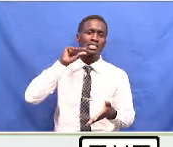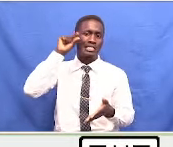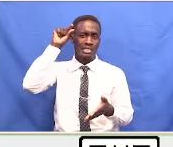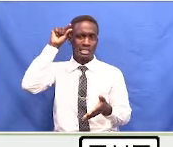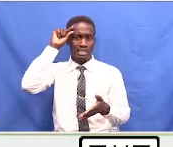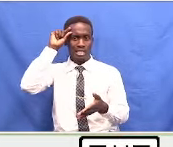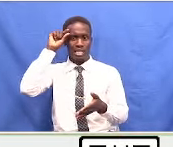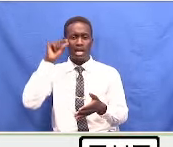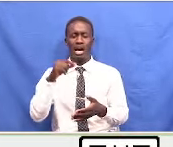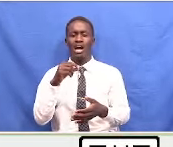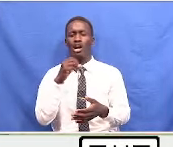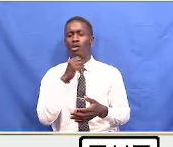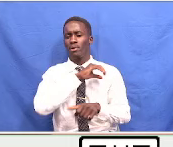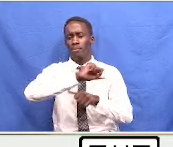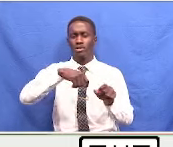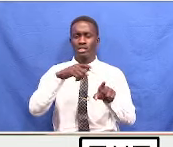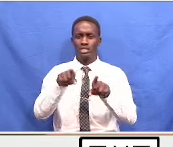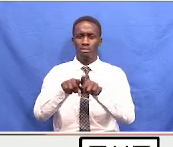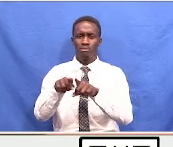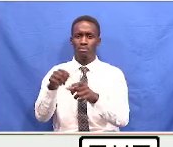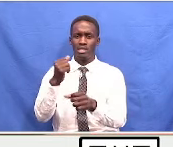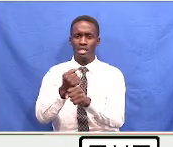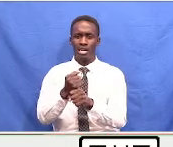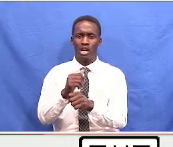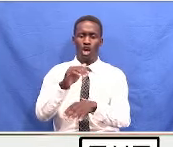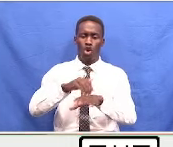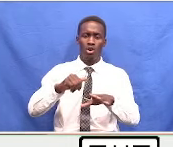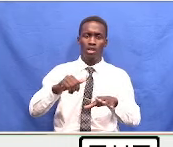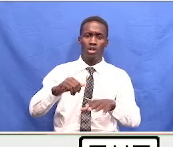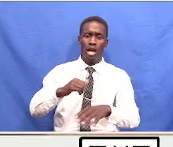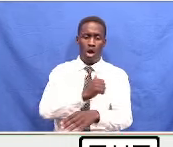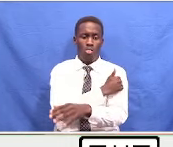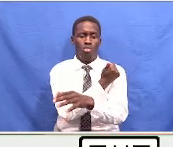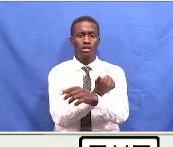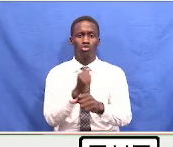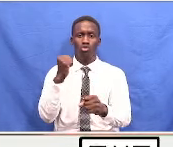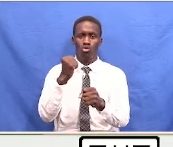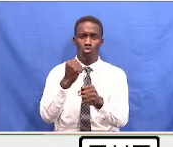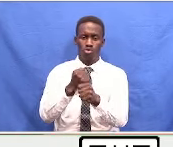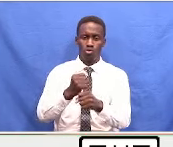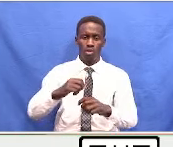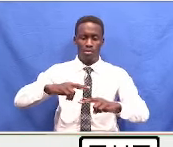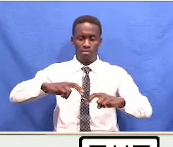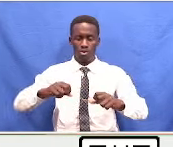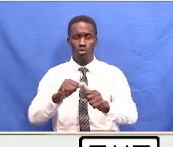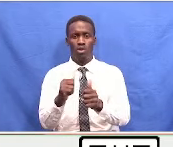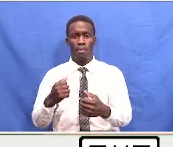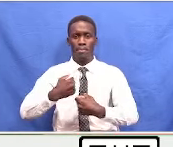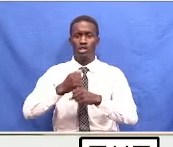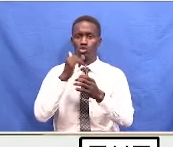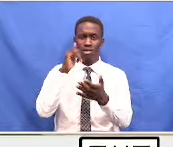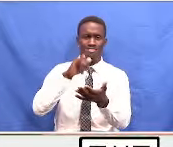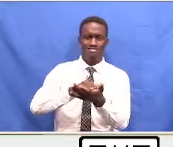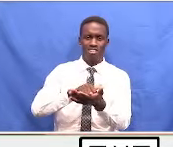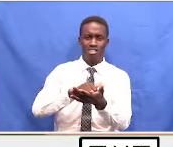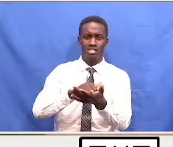the atrocity committed against Wanjiku, further calling on relevant authorities to expedite on the investigations and ensure justice is